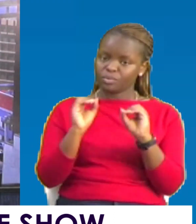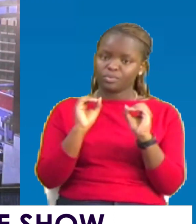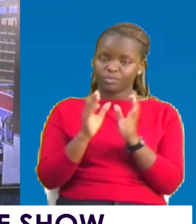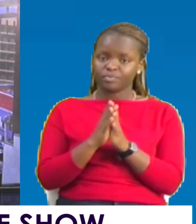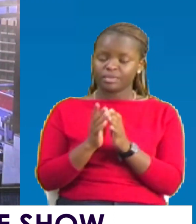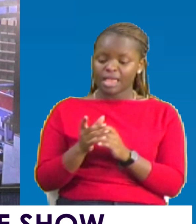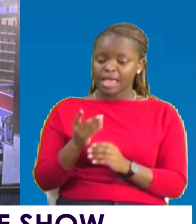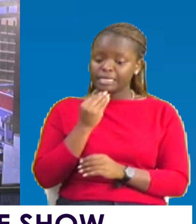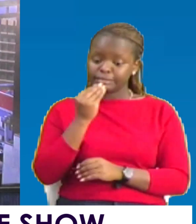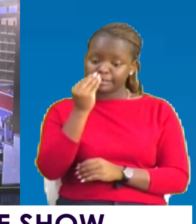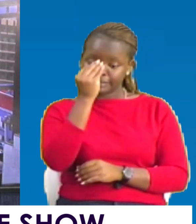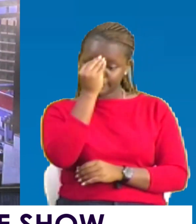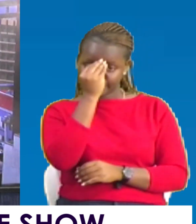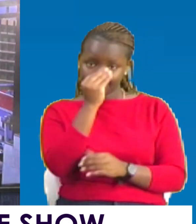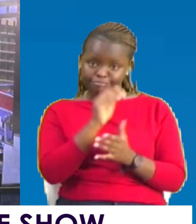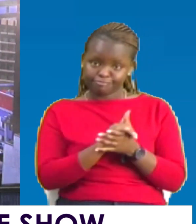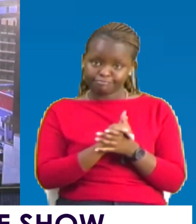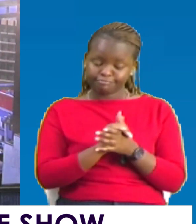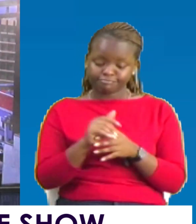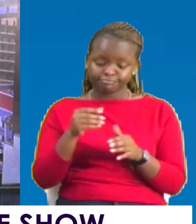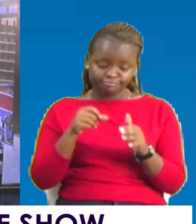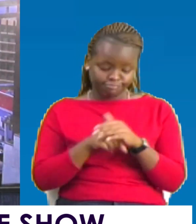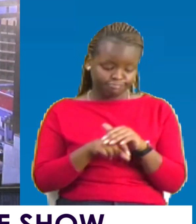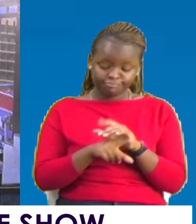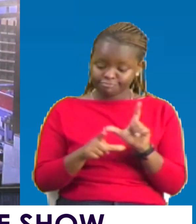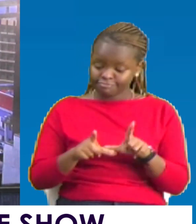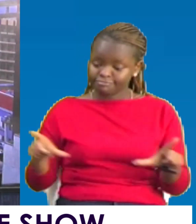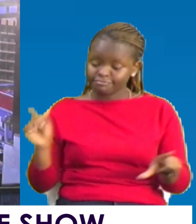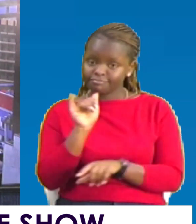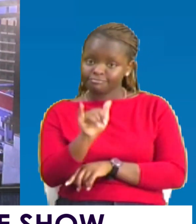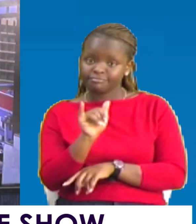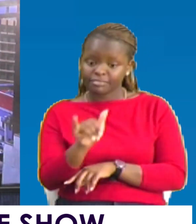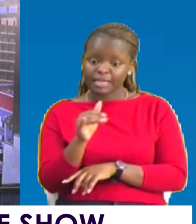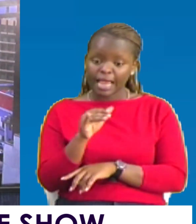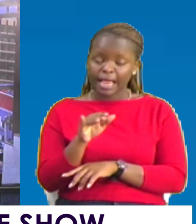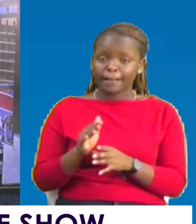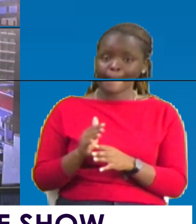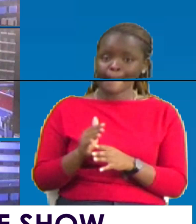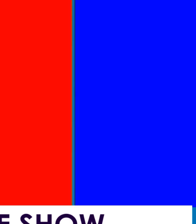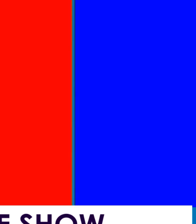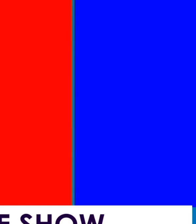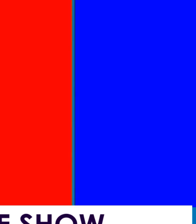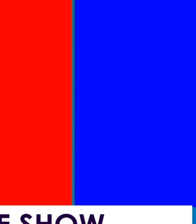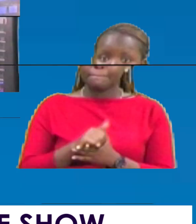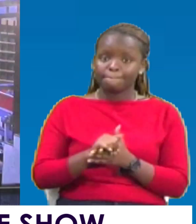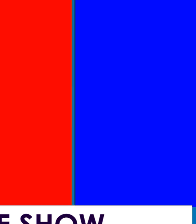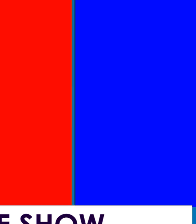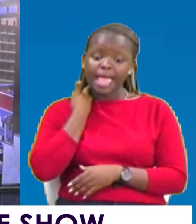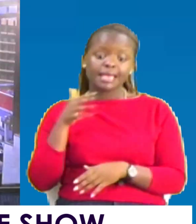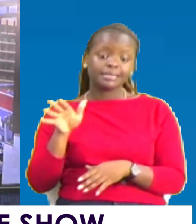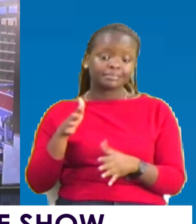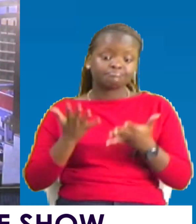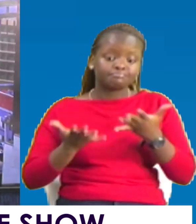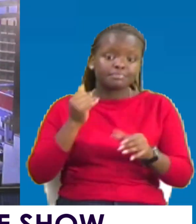of jealousy, those that were planted in the land. There were tears of envy, strife. You may be working.